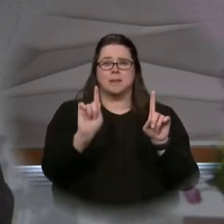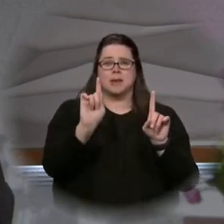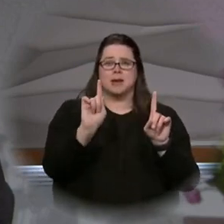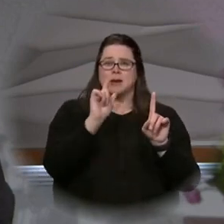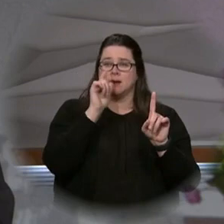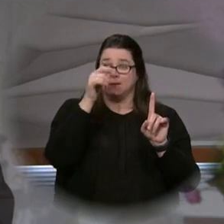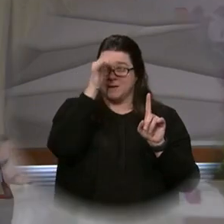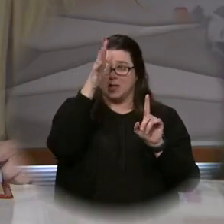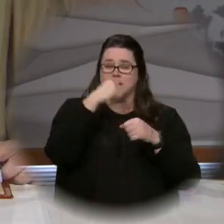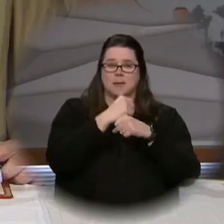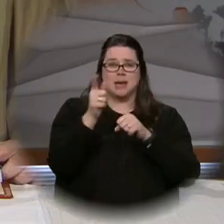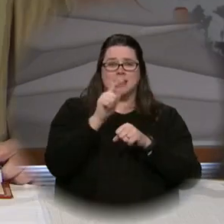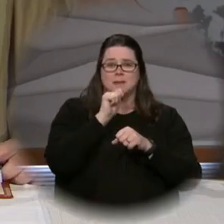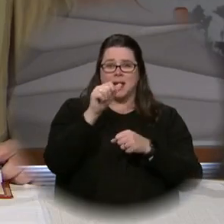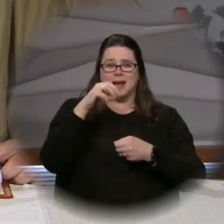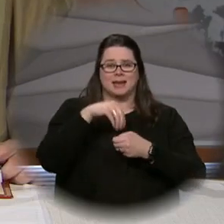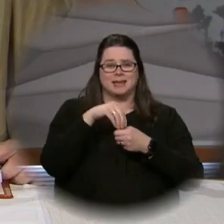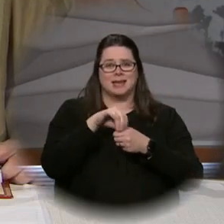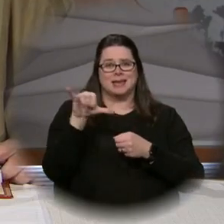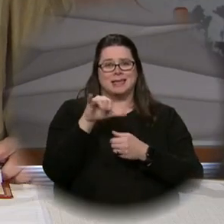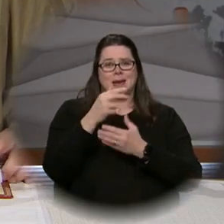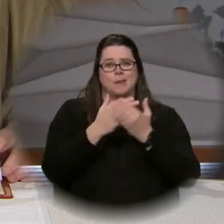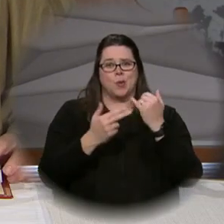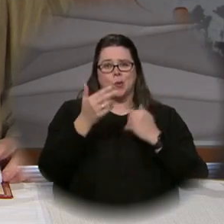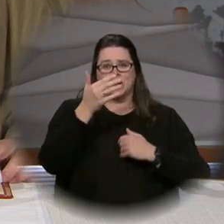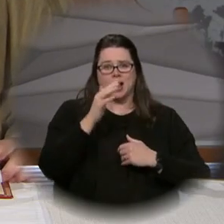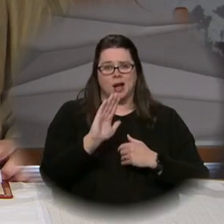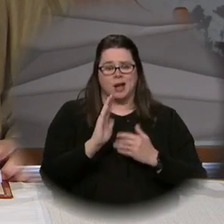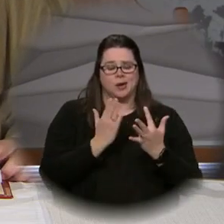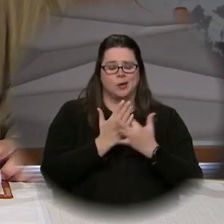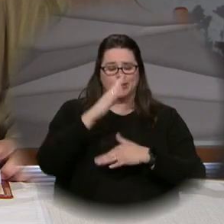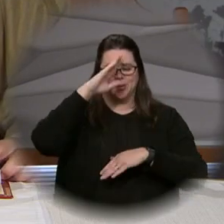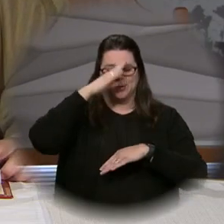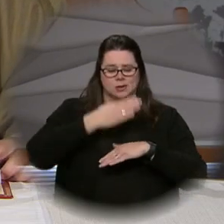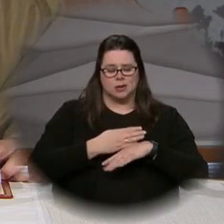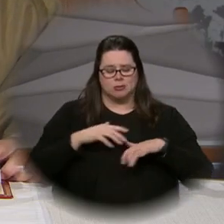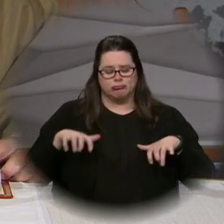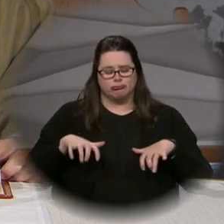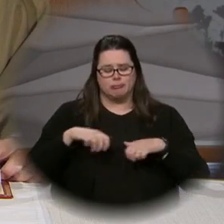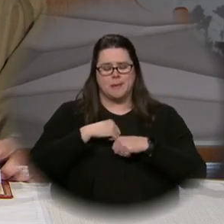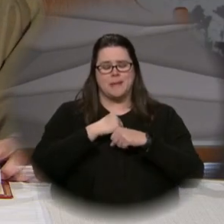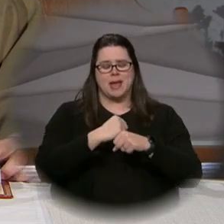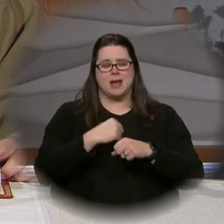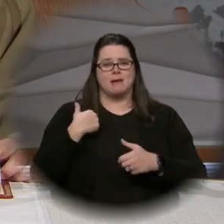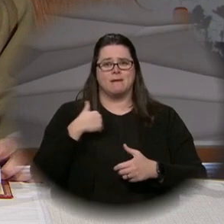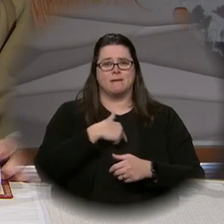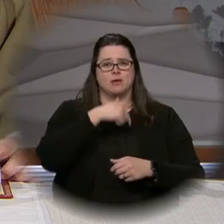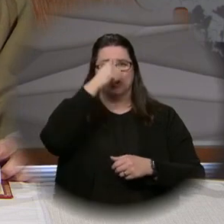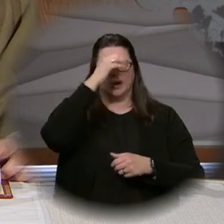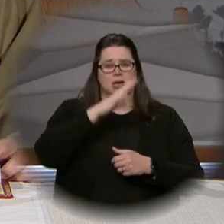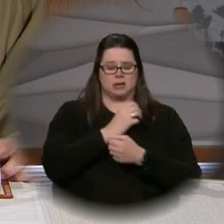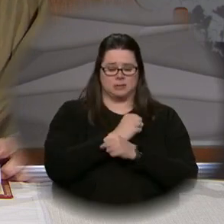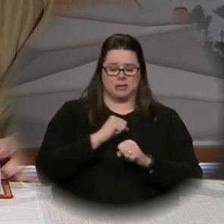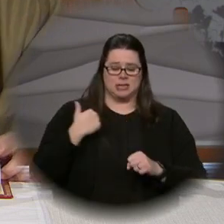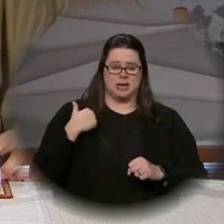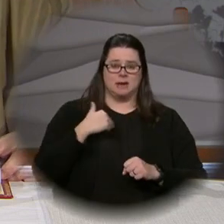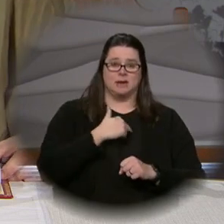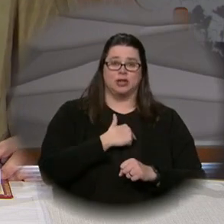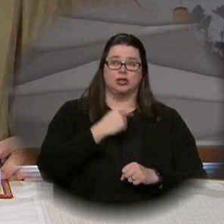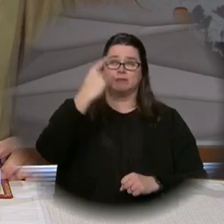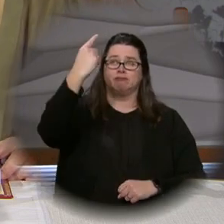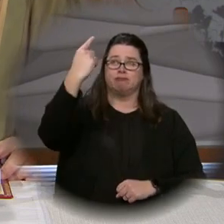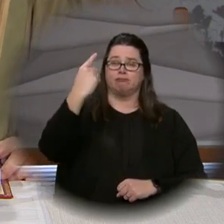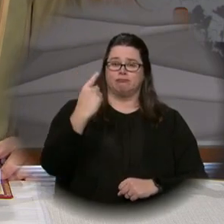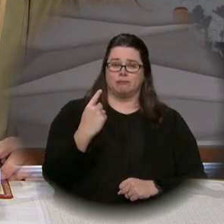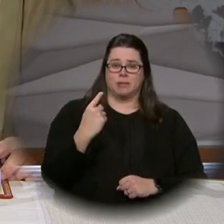God, begotten, not made, consubstantial with the Father. Through him all things were made. For us men and for